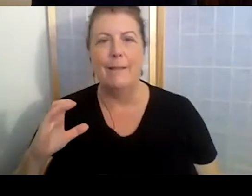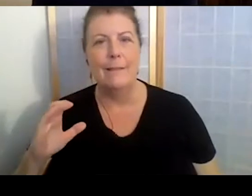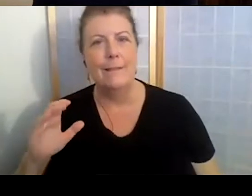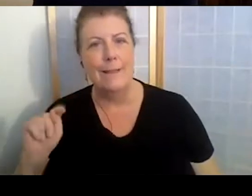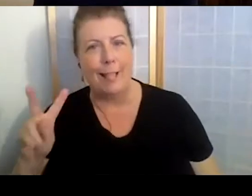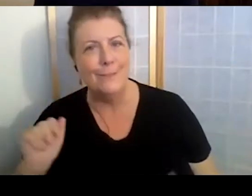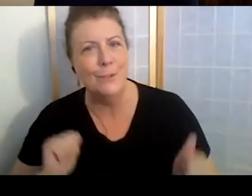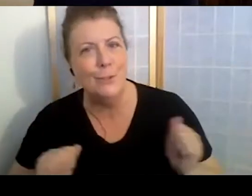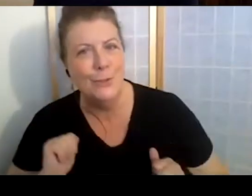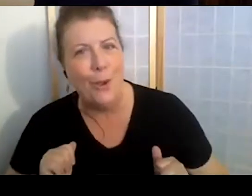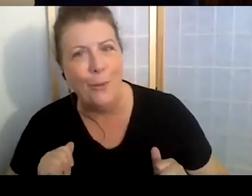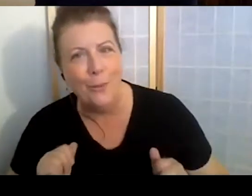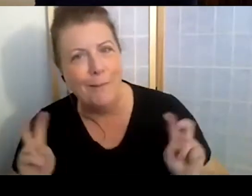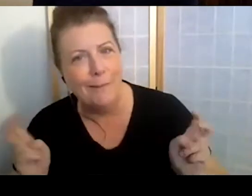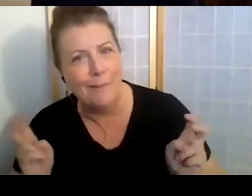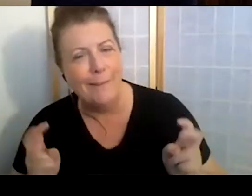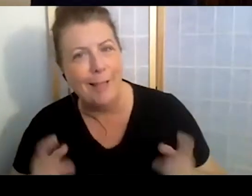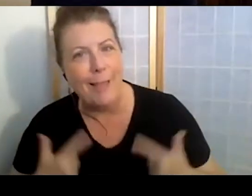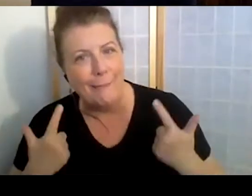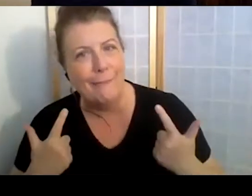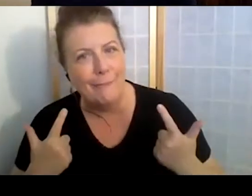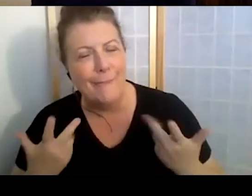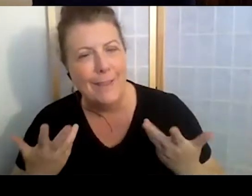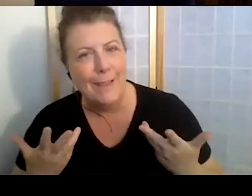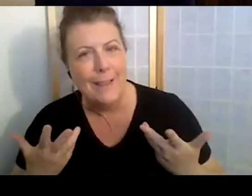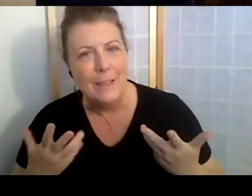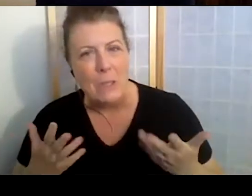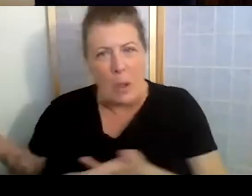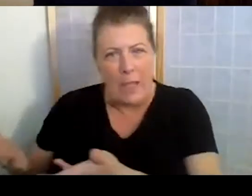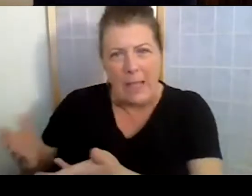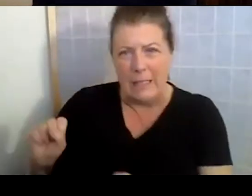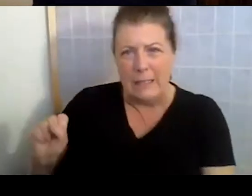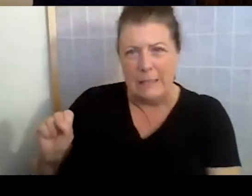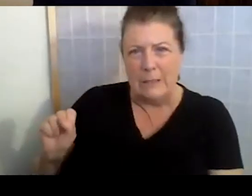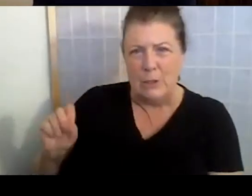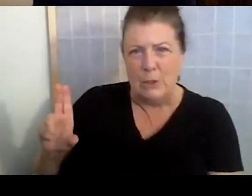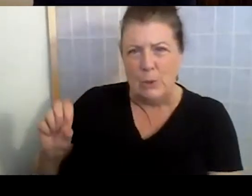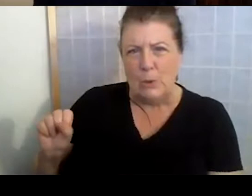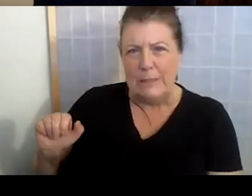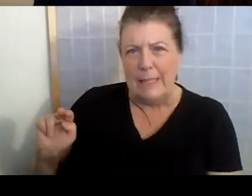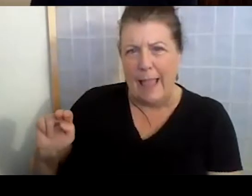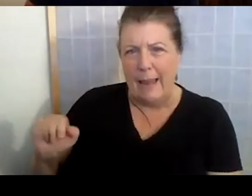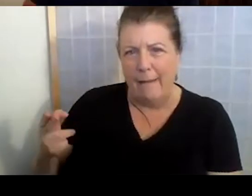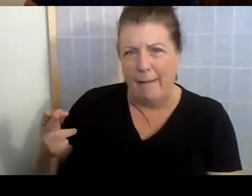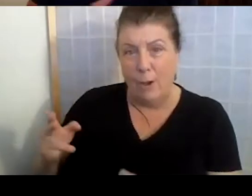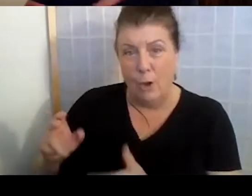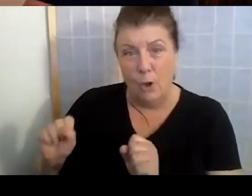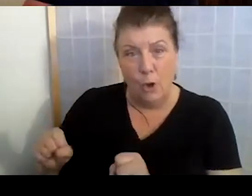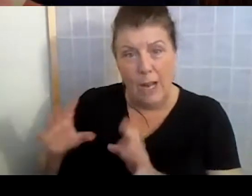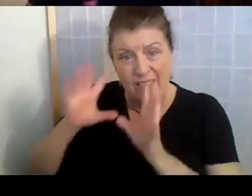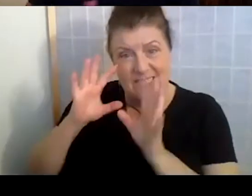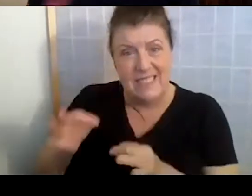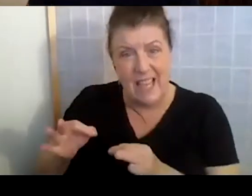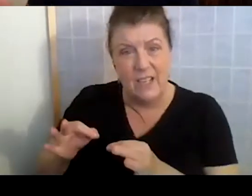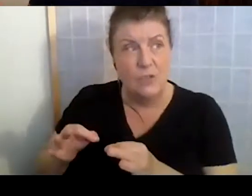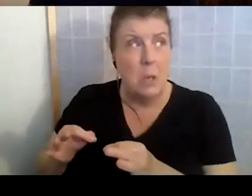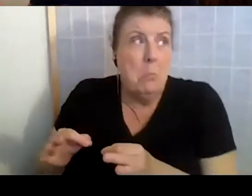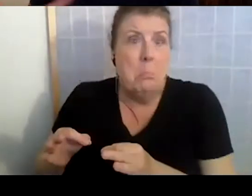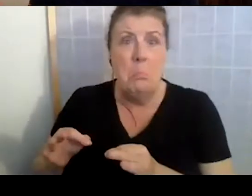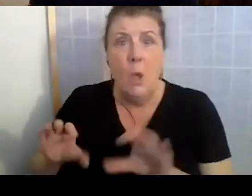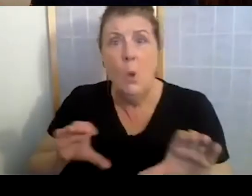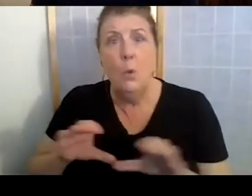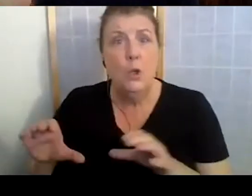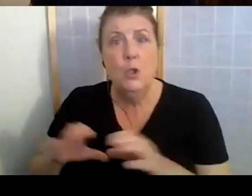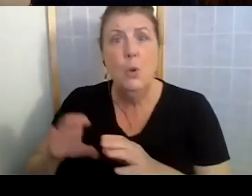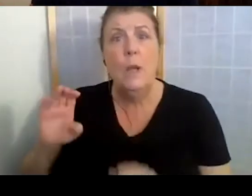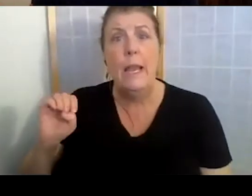perspectives, Susannah could have decided to say, let's do an episode from the perspective